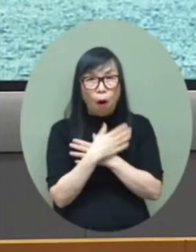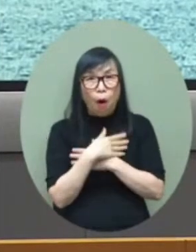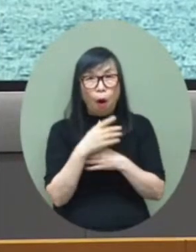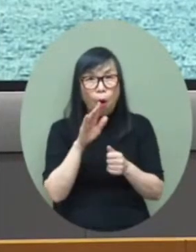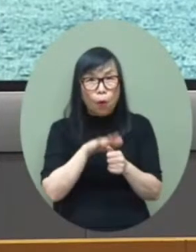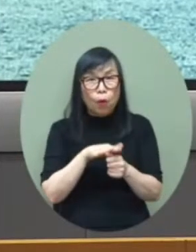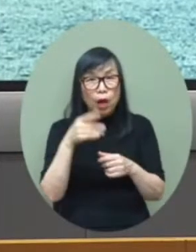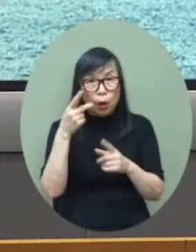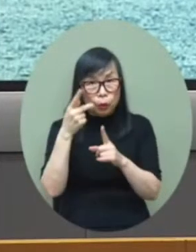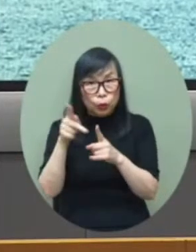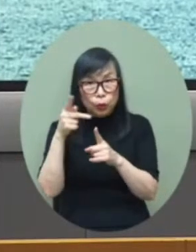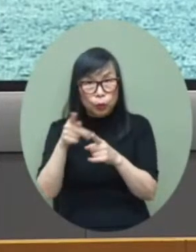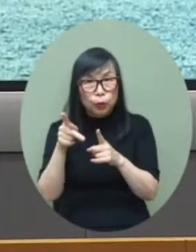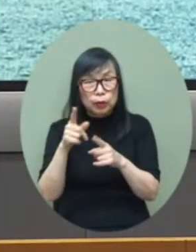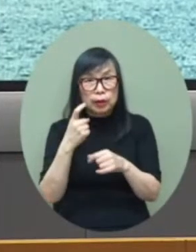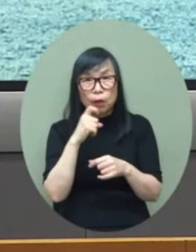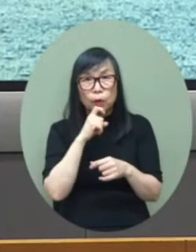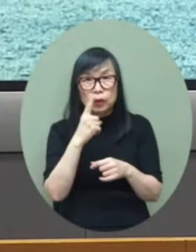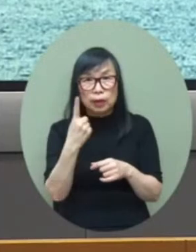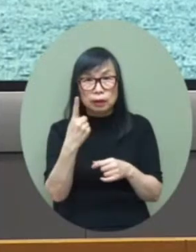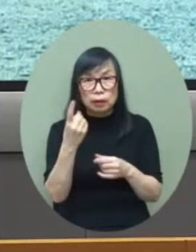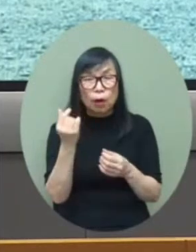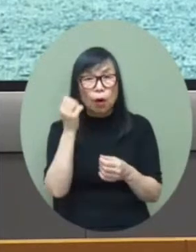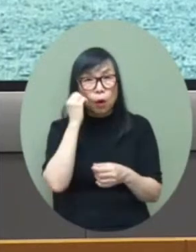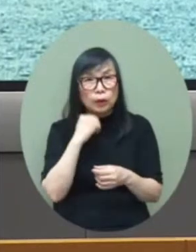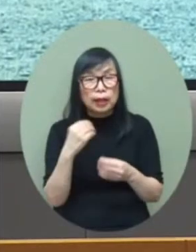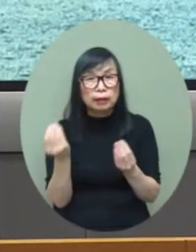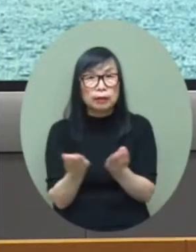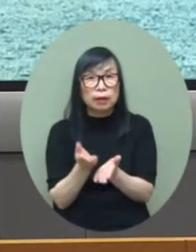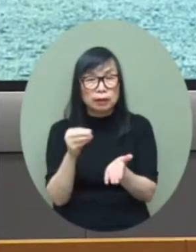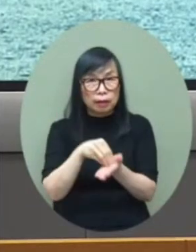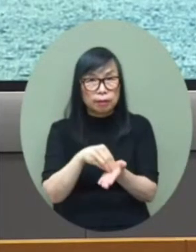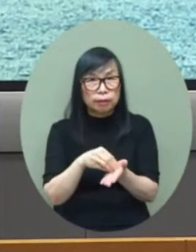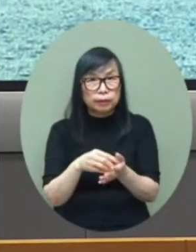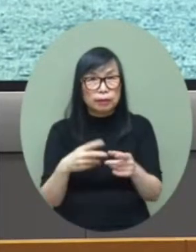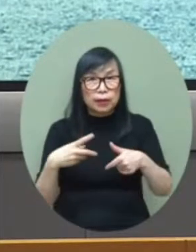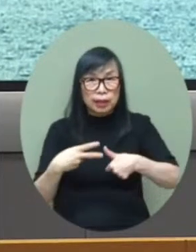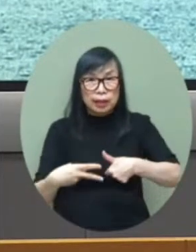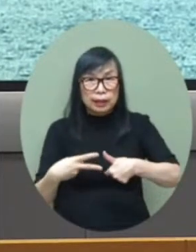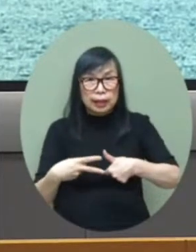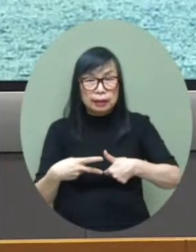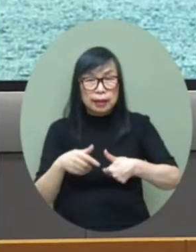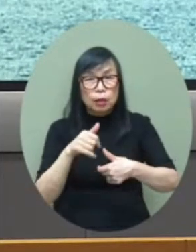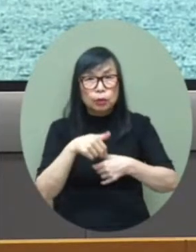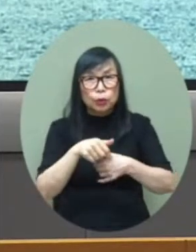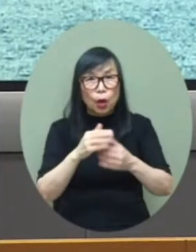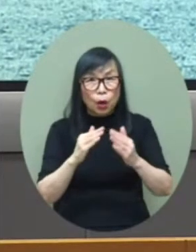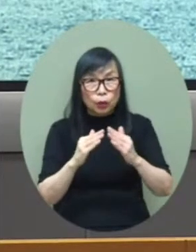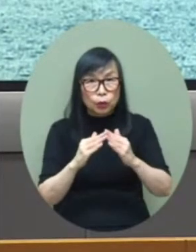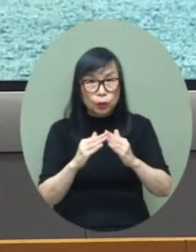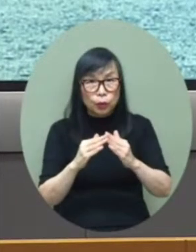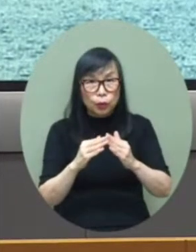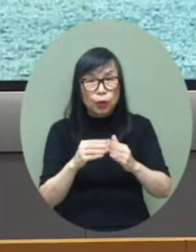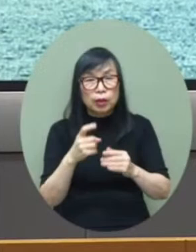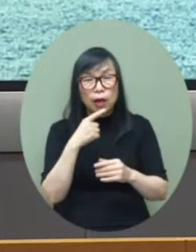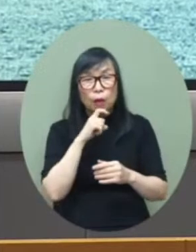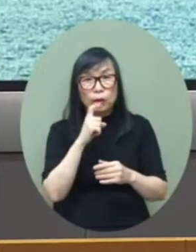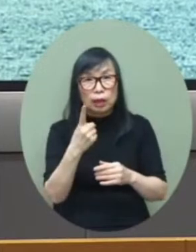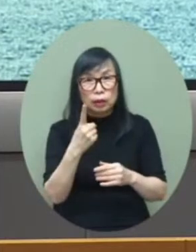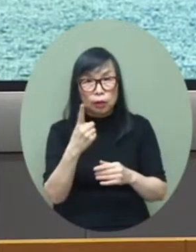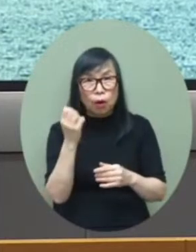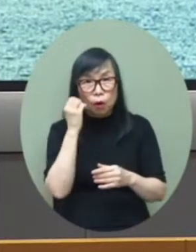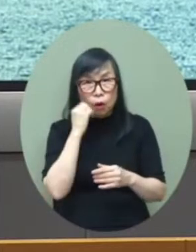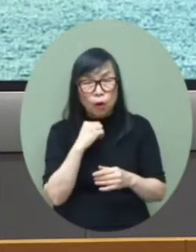confirmed. Yao Oi Elderly Home at Tuen Mun, 1 resident. Yan Chai Care